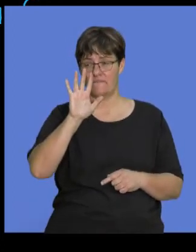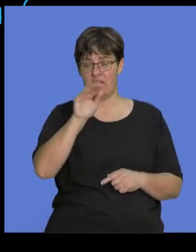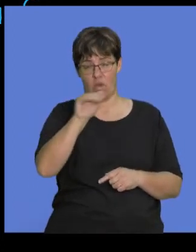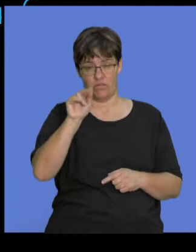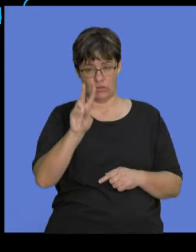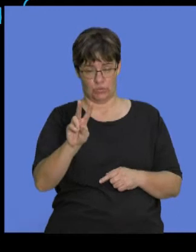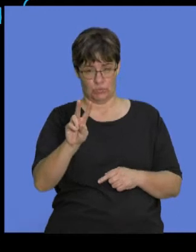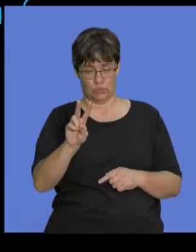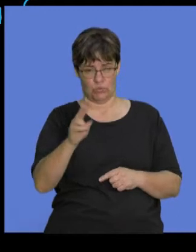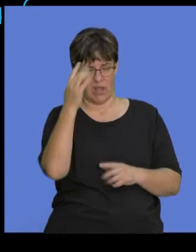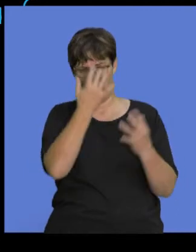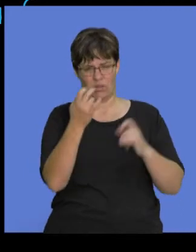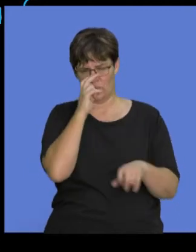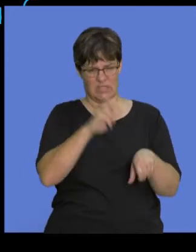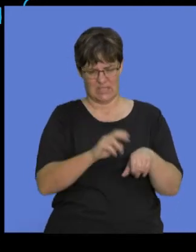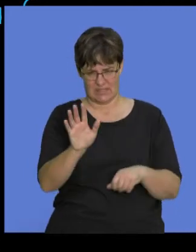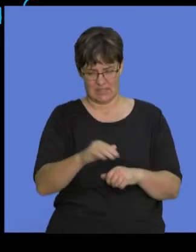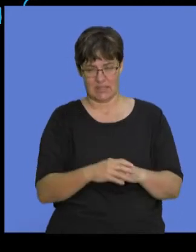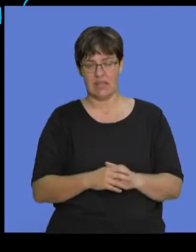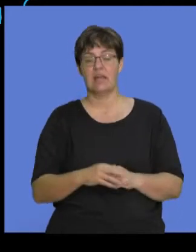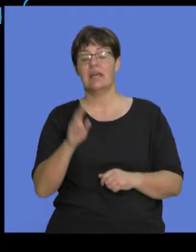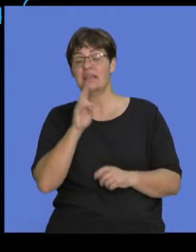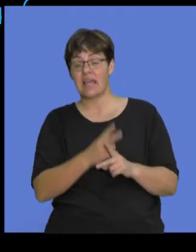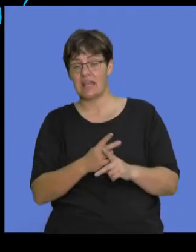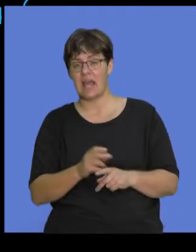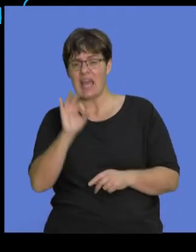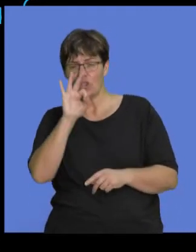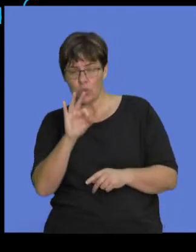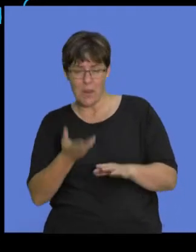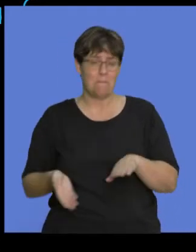coulomb, okay? You don't need a calculator for that, okay?